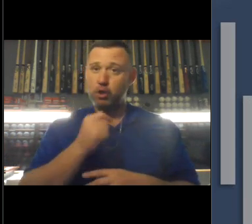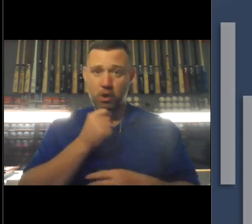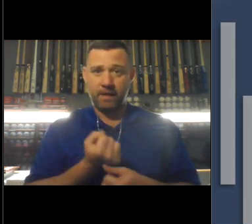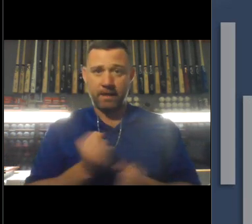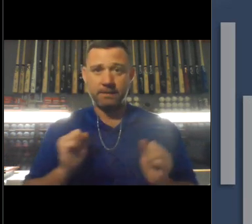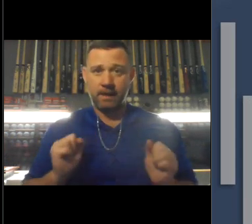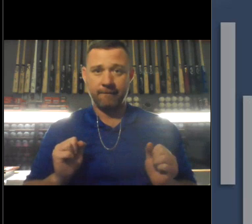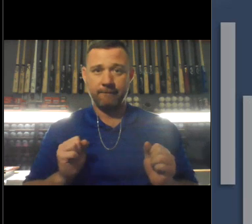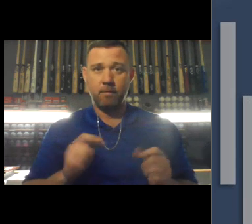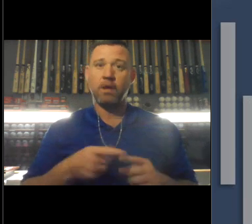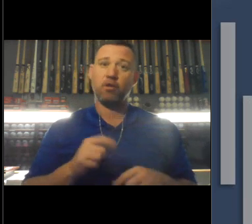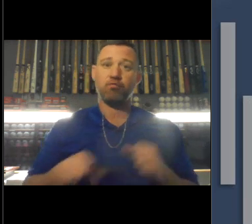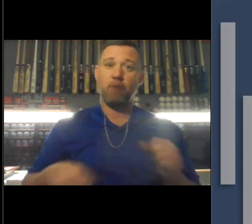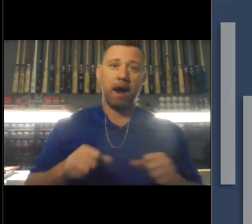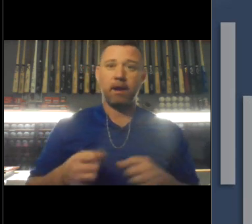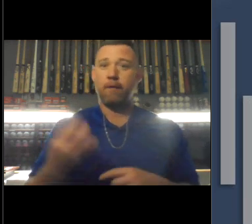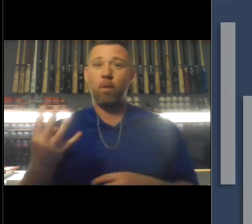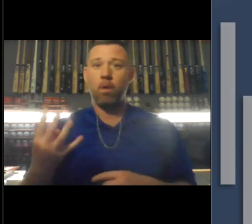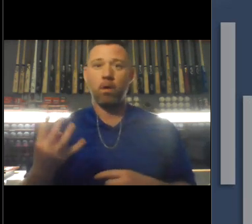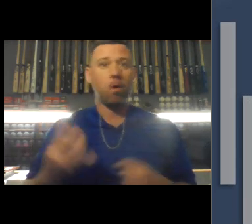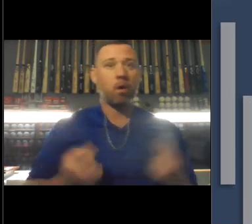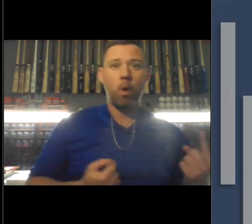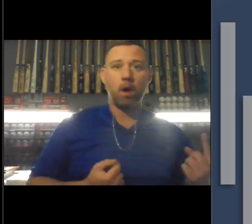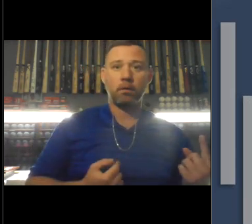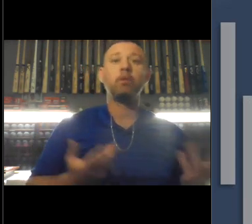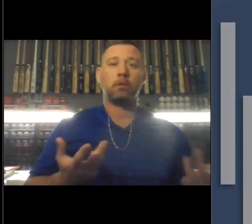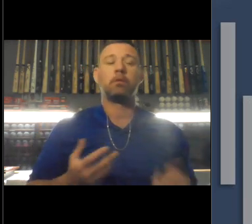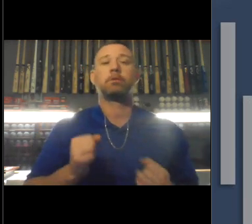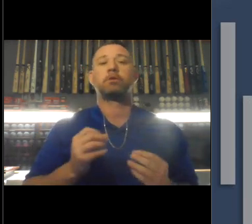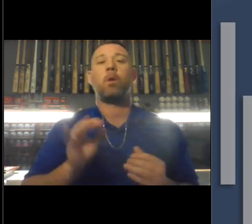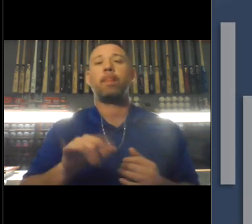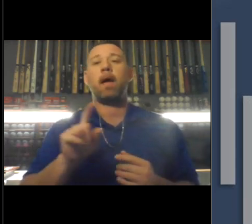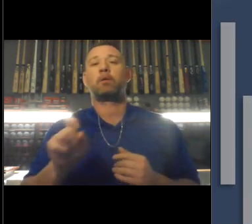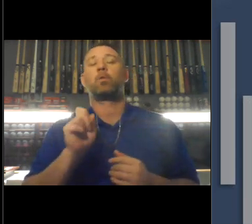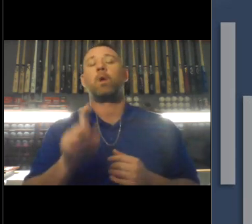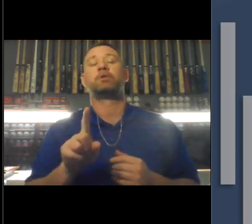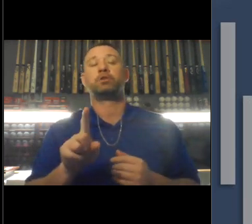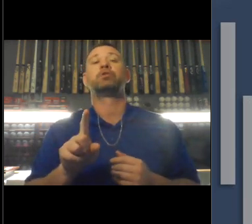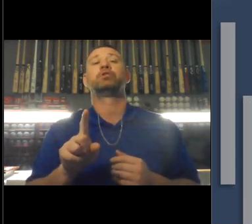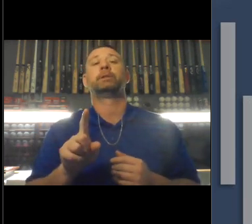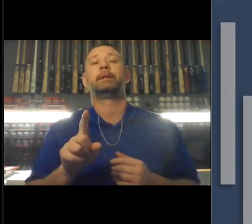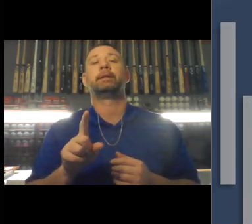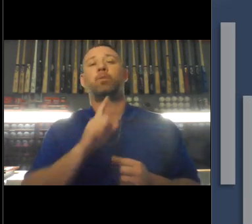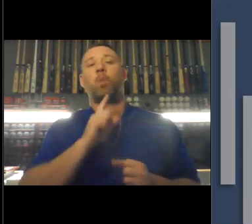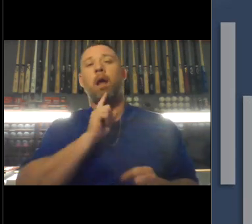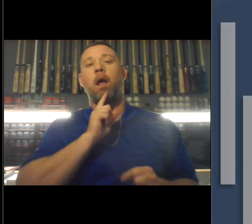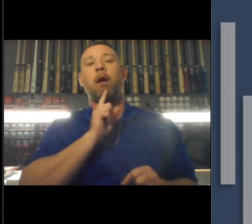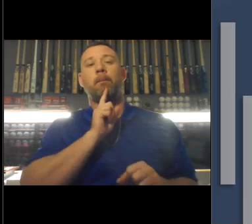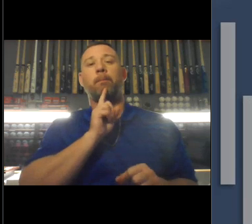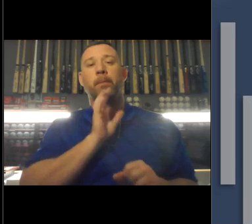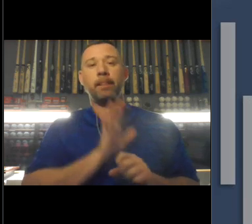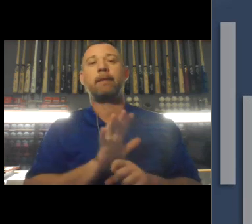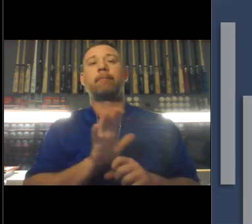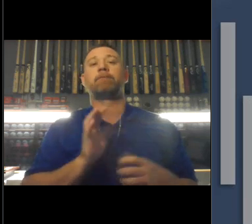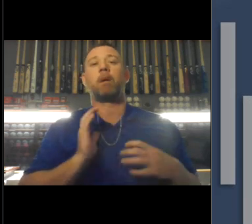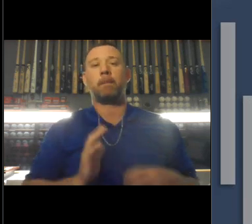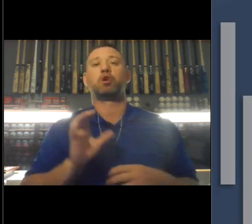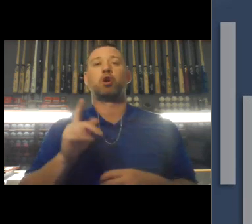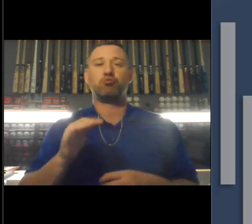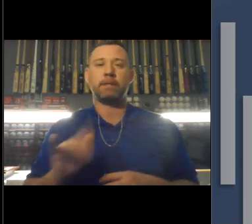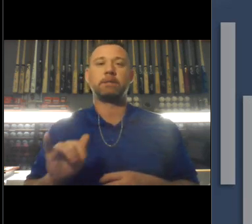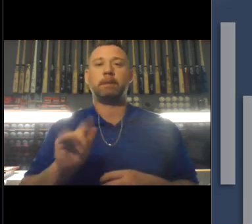as when you're riding on a 4 or even a 1. So that question is what I believe that the Commissioner Grisby